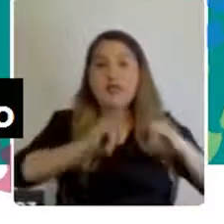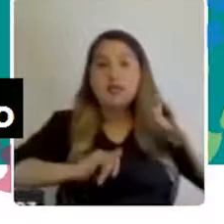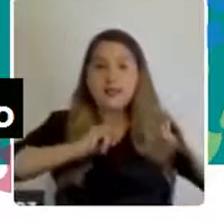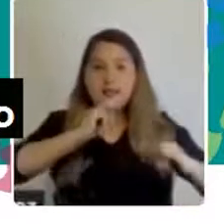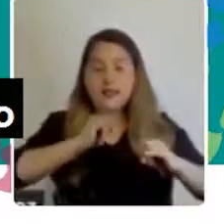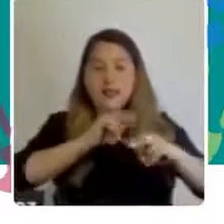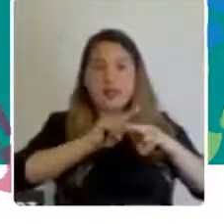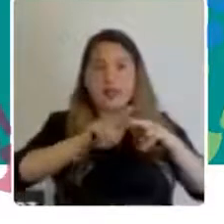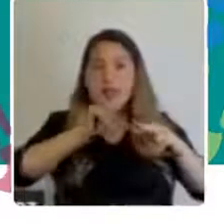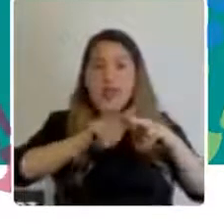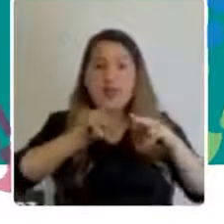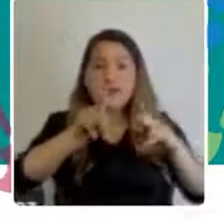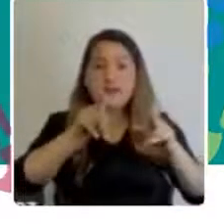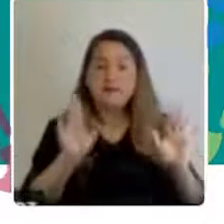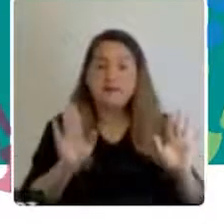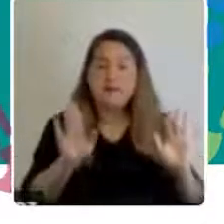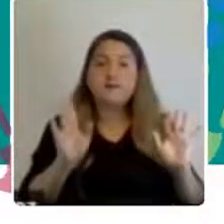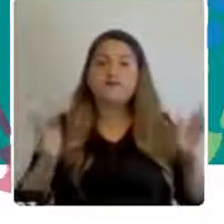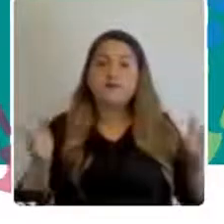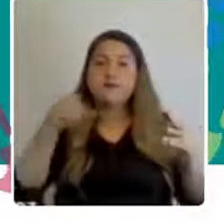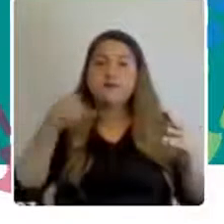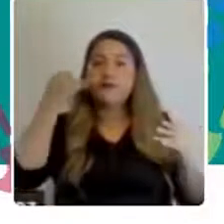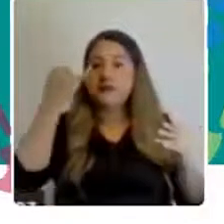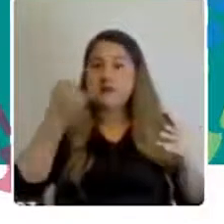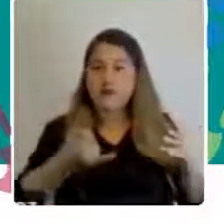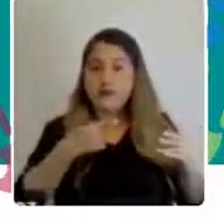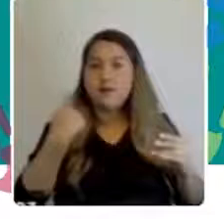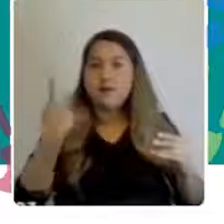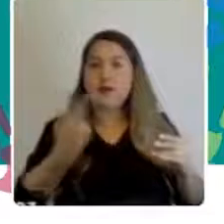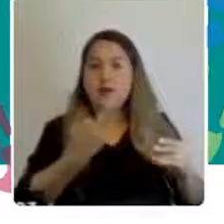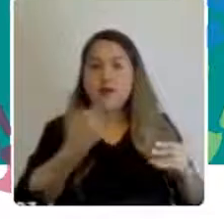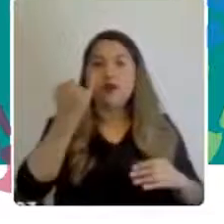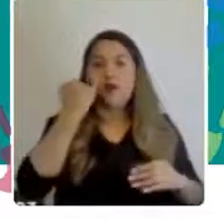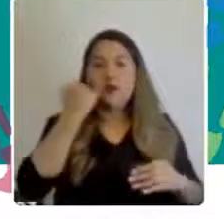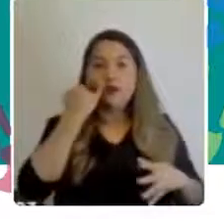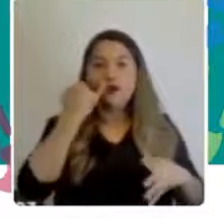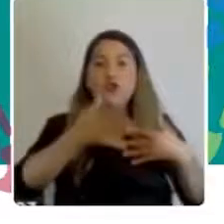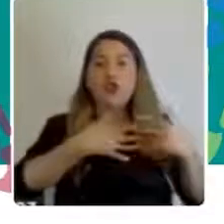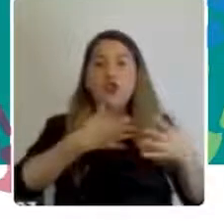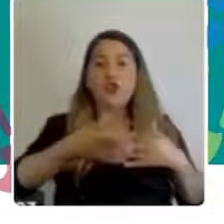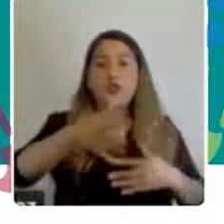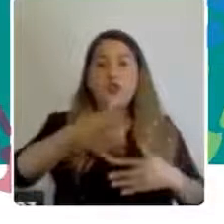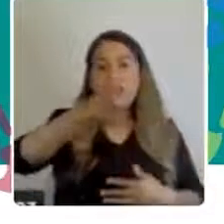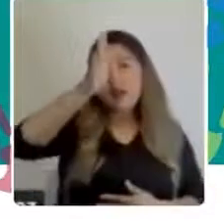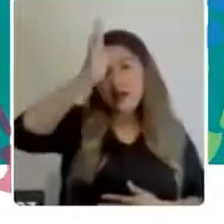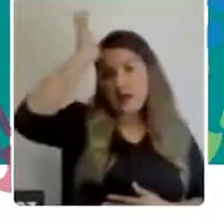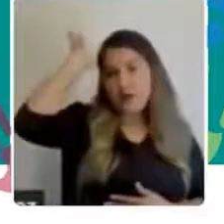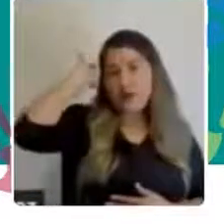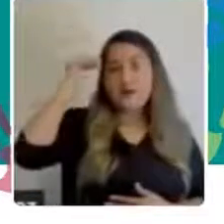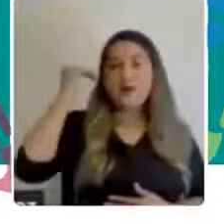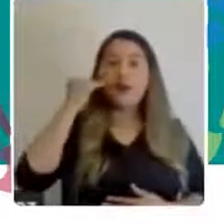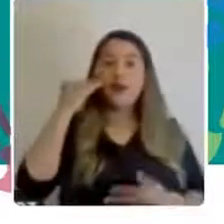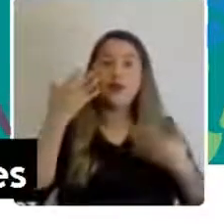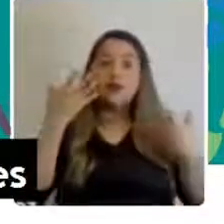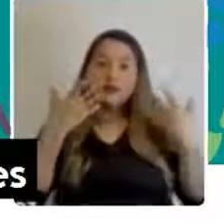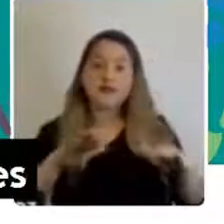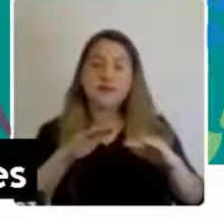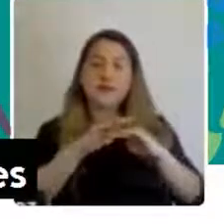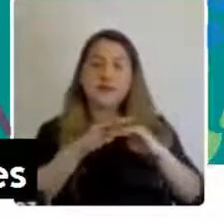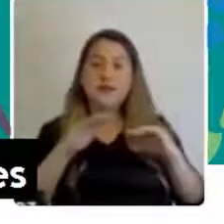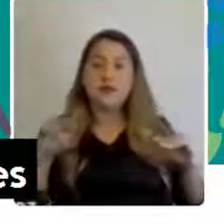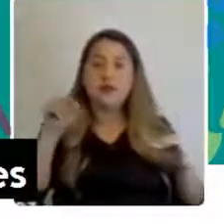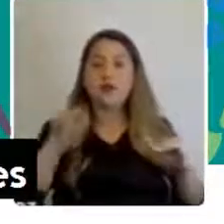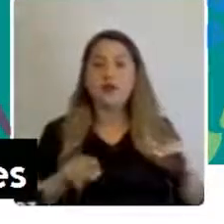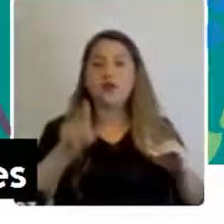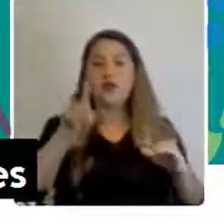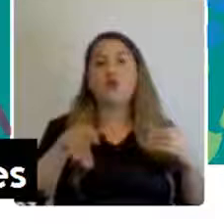institute in Roma. So I almost finished. This is a complex situation. Italy is organized